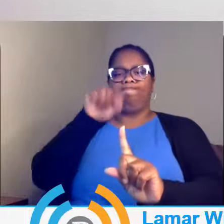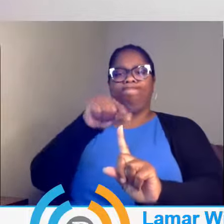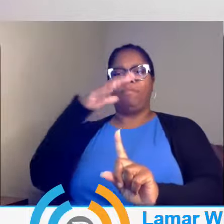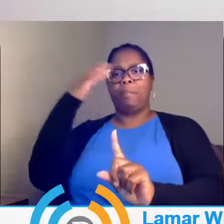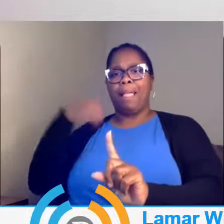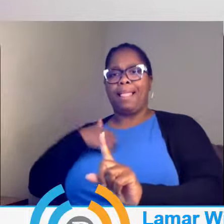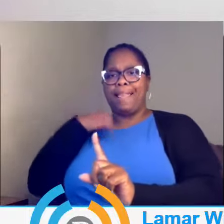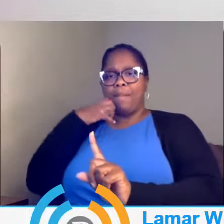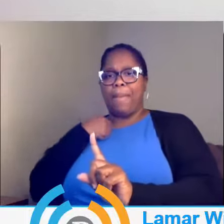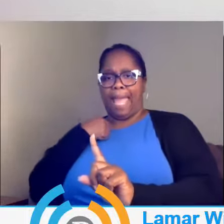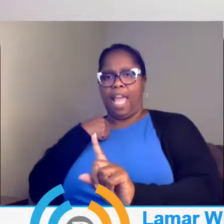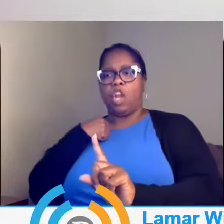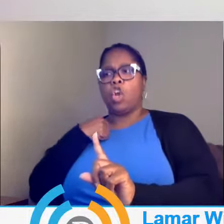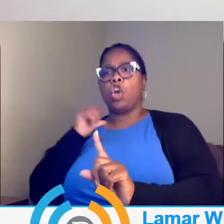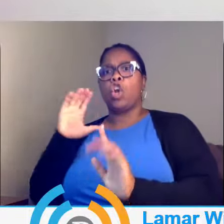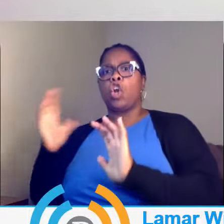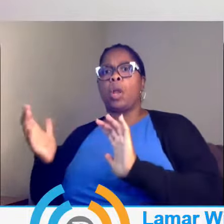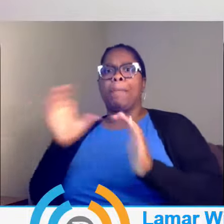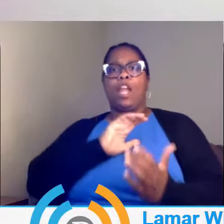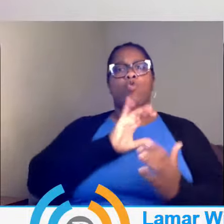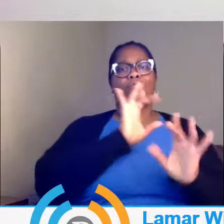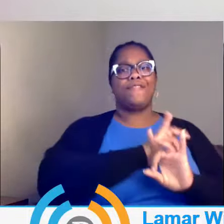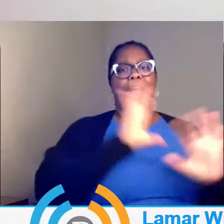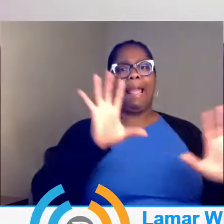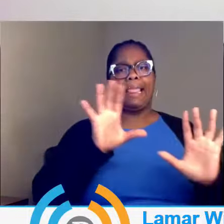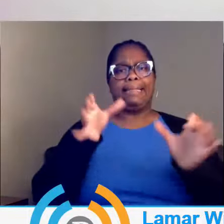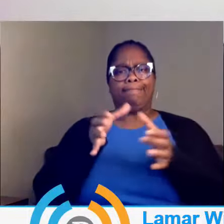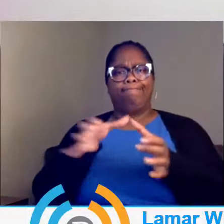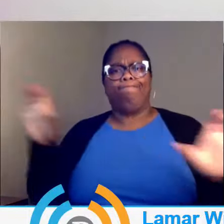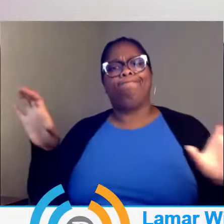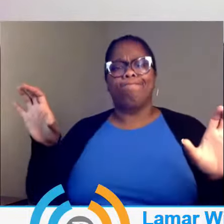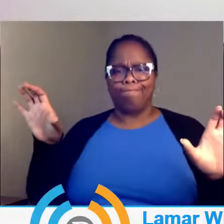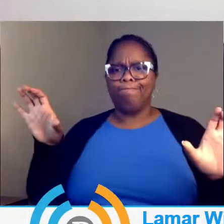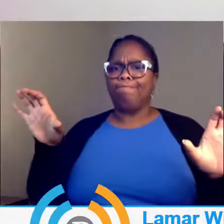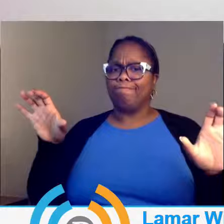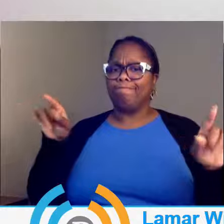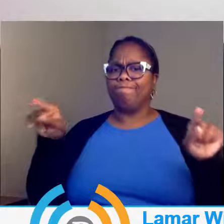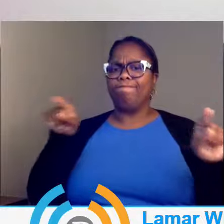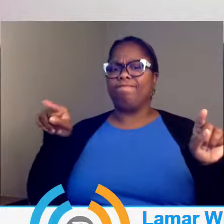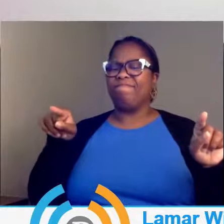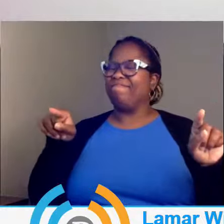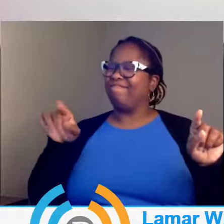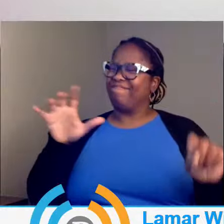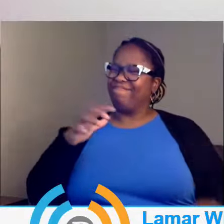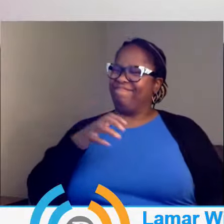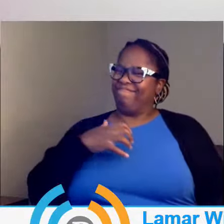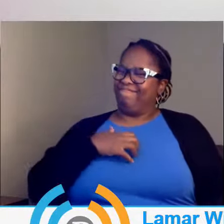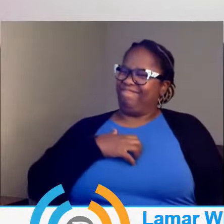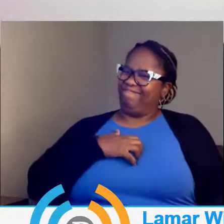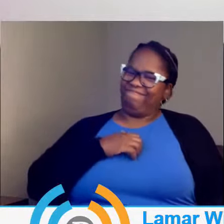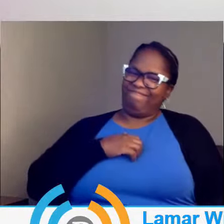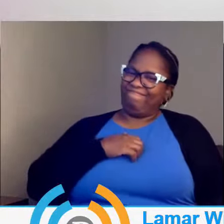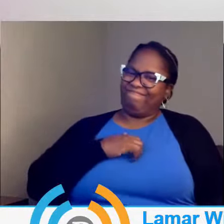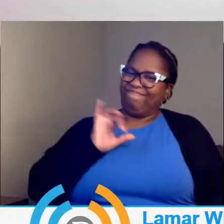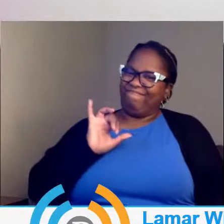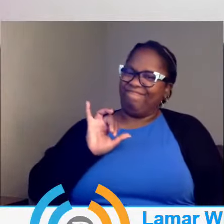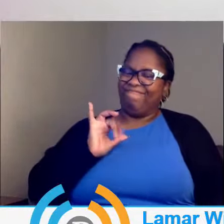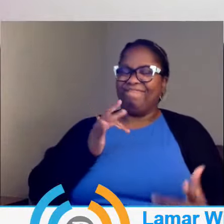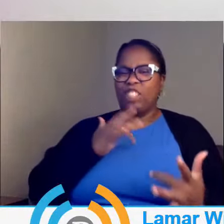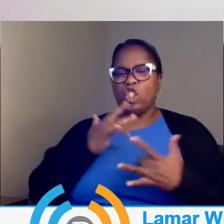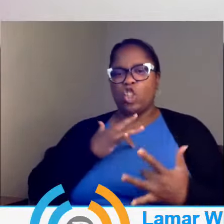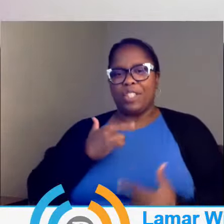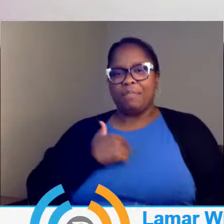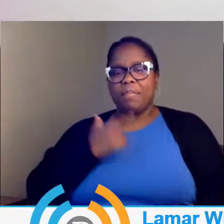and just like this quote unquote violence that is going on. That's something that's concerning to me because there are